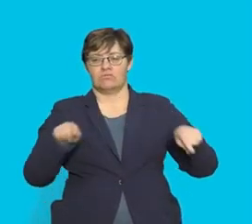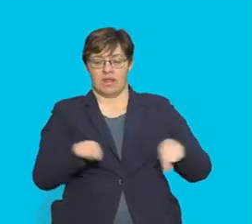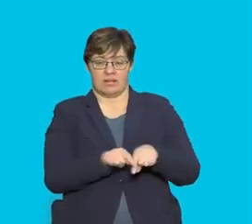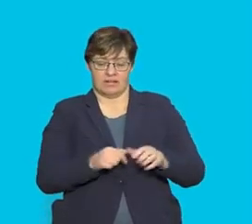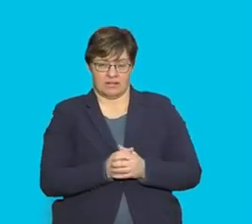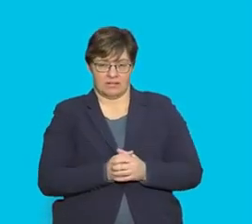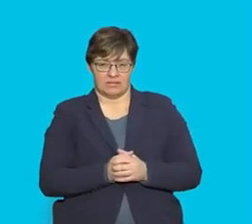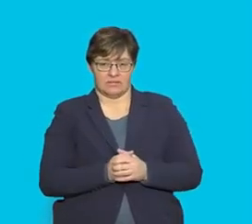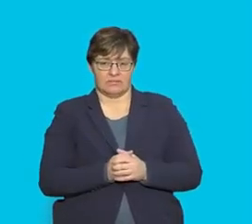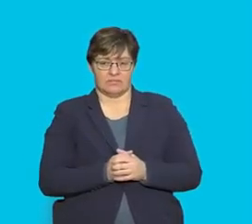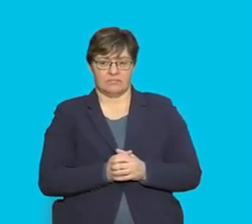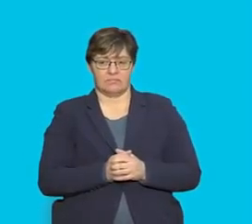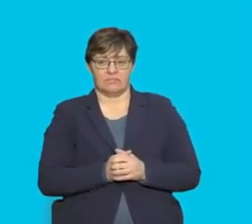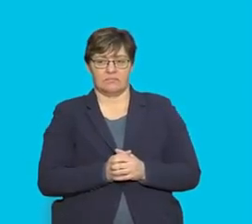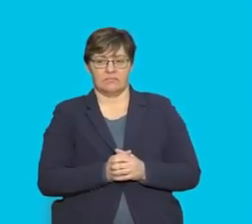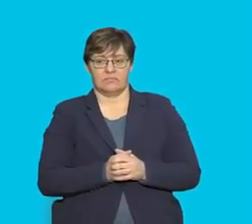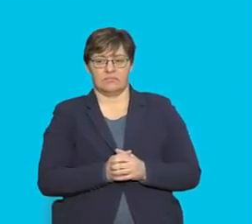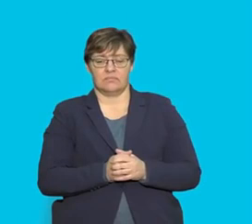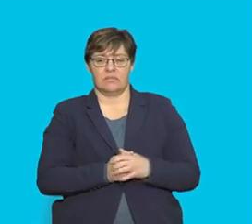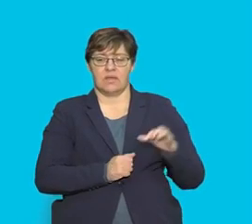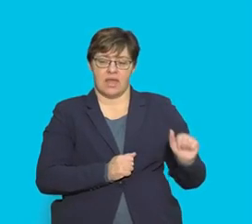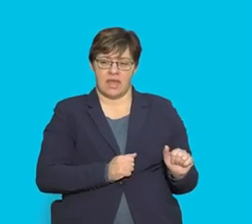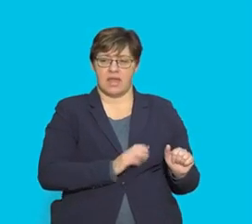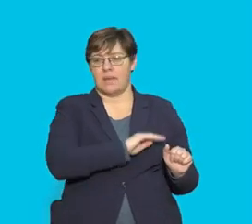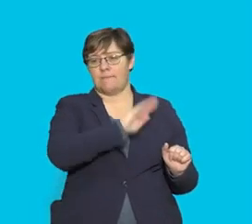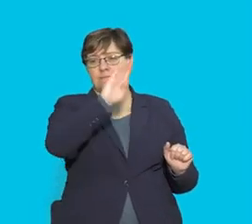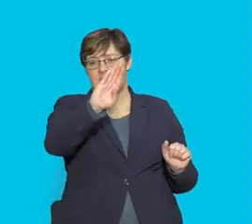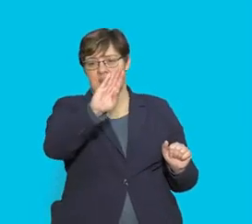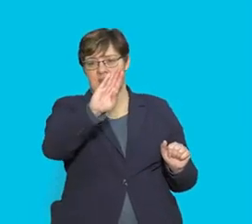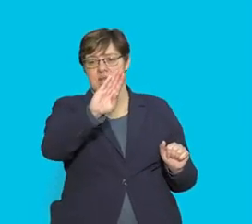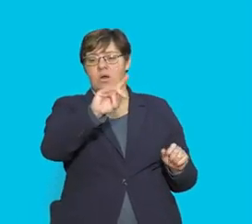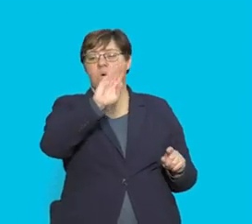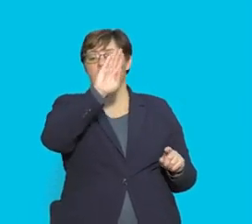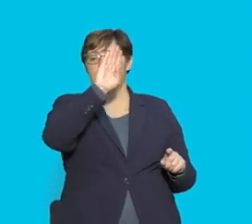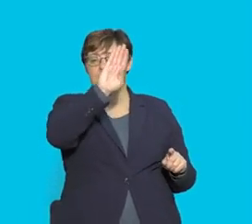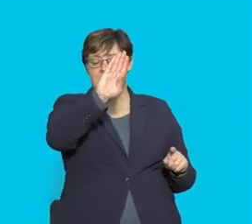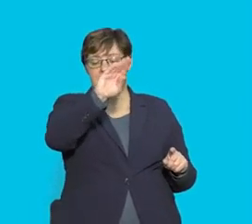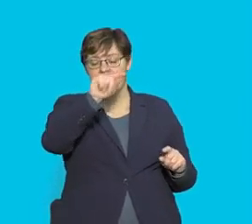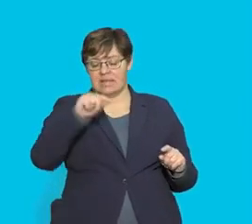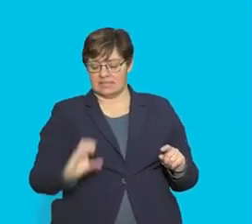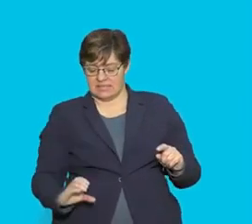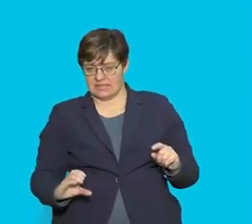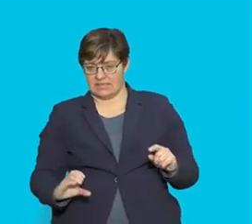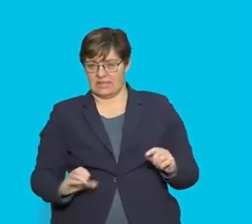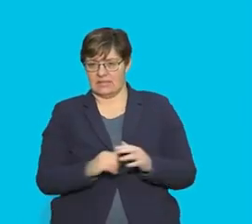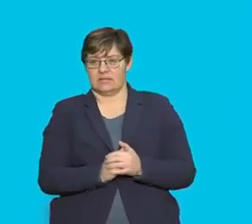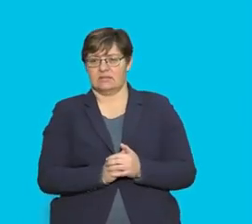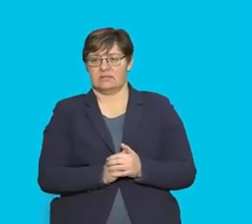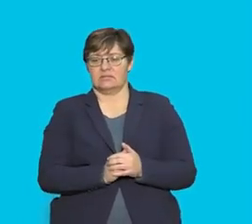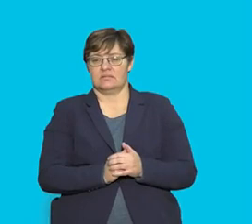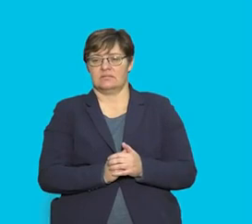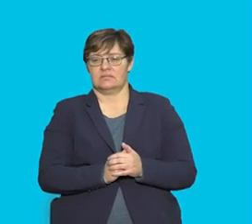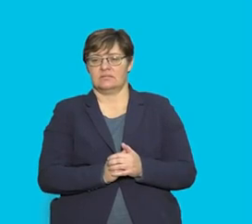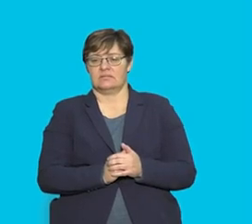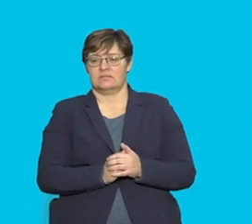shape. So therefore it becomes, there's my A, there's my B there. Now I want the BC, so I'm starting at B,